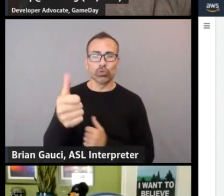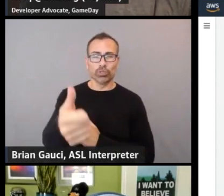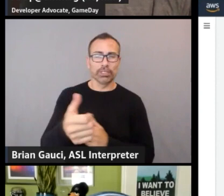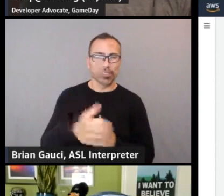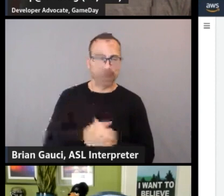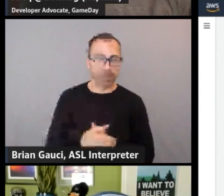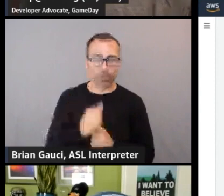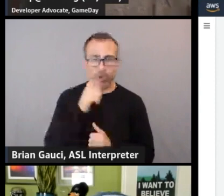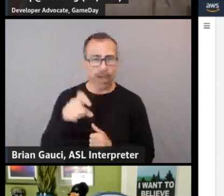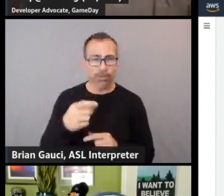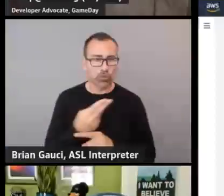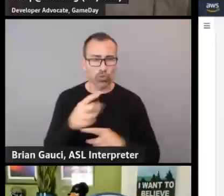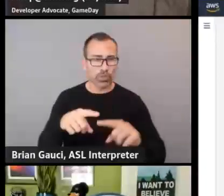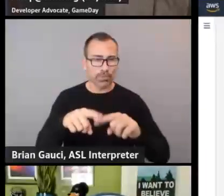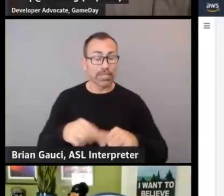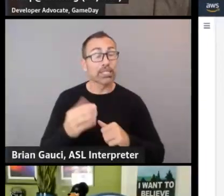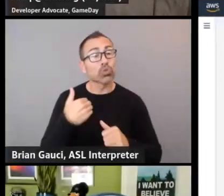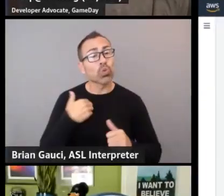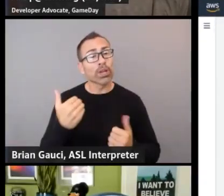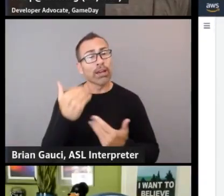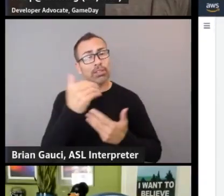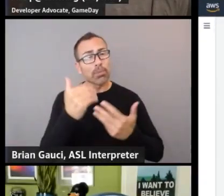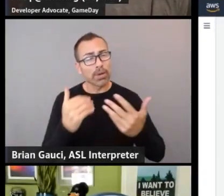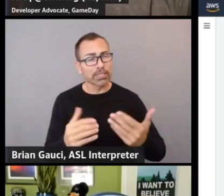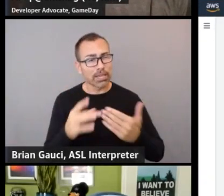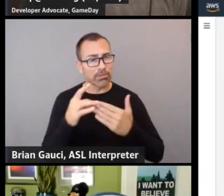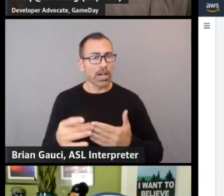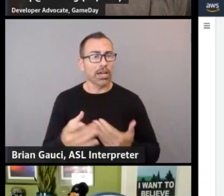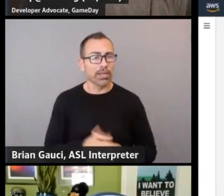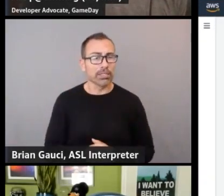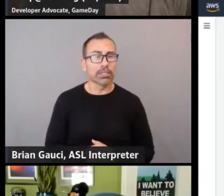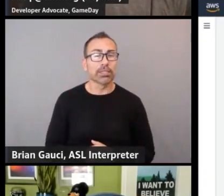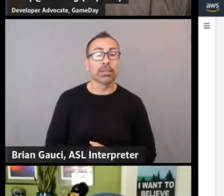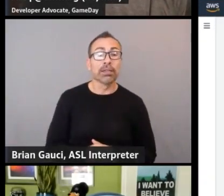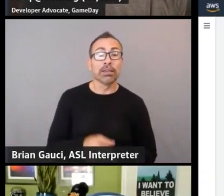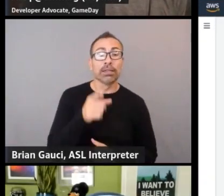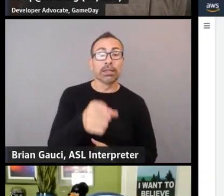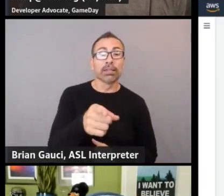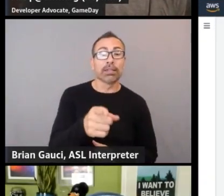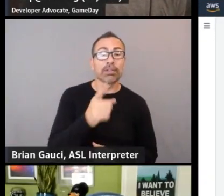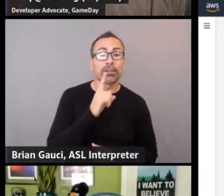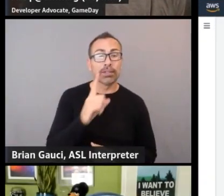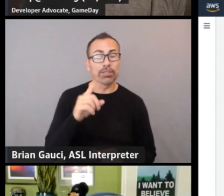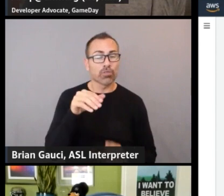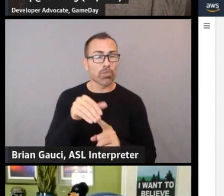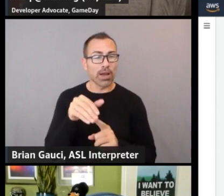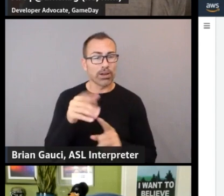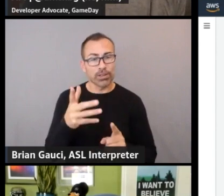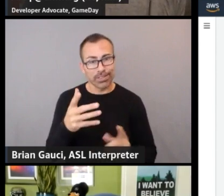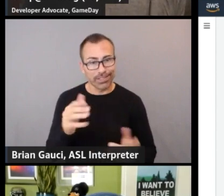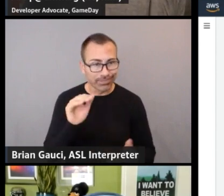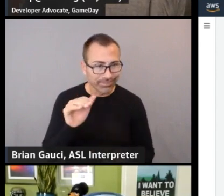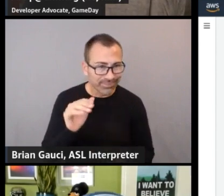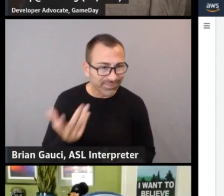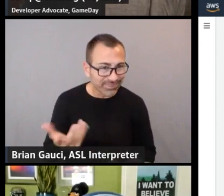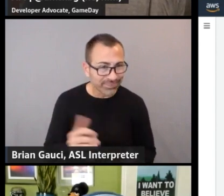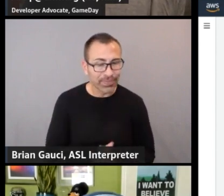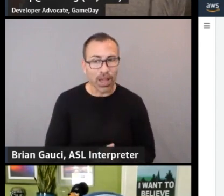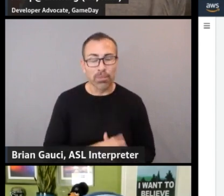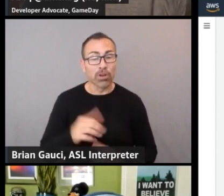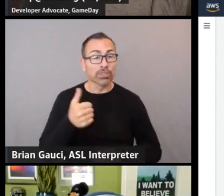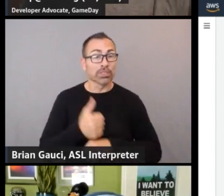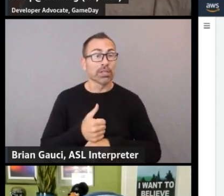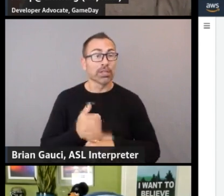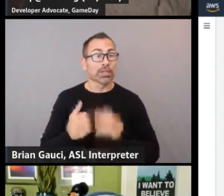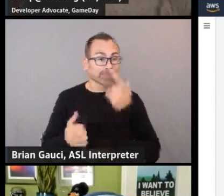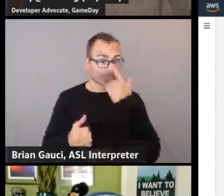guidance. Here's a tiny reminder. We're just going to click I'm all set, just so that way you remember. If you don't remember, it